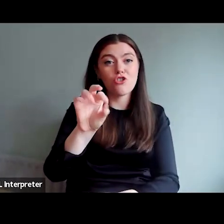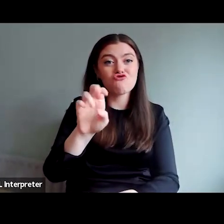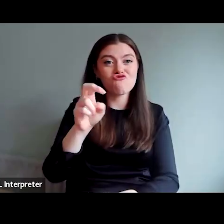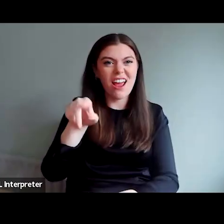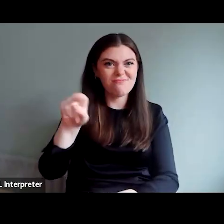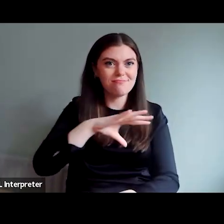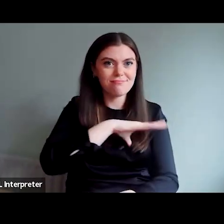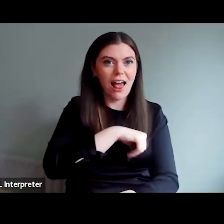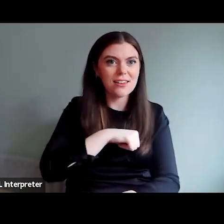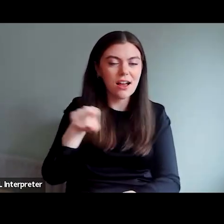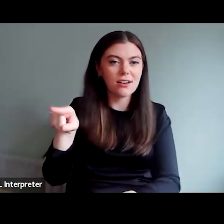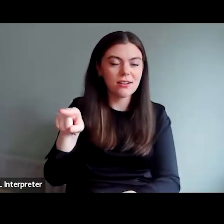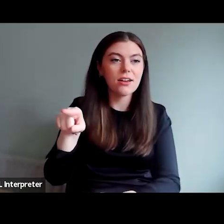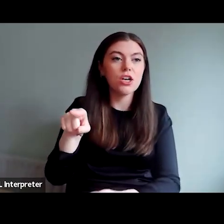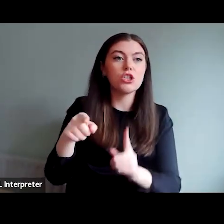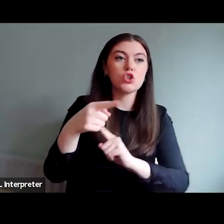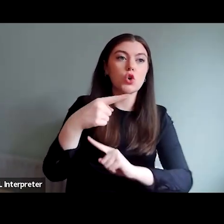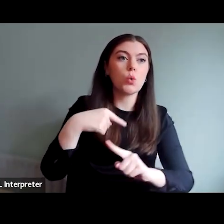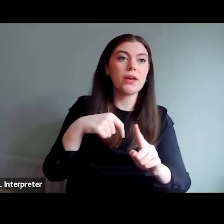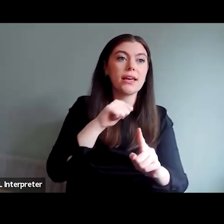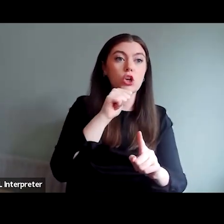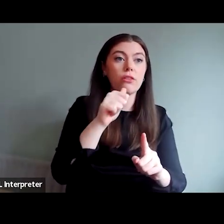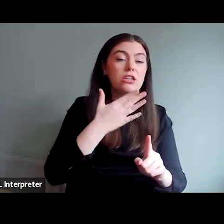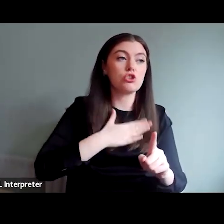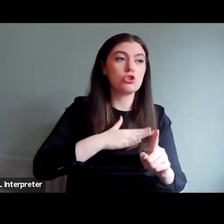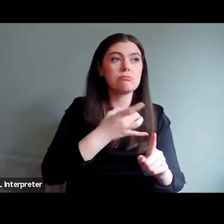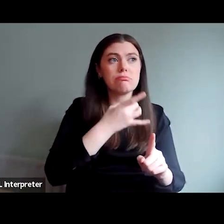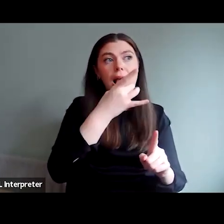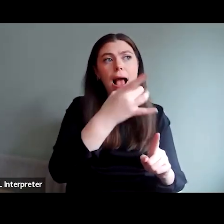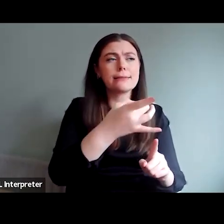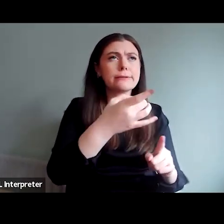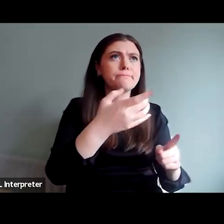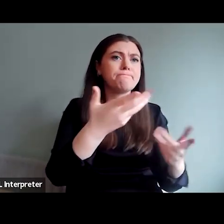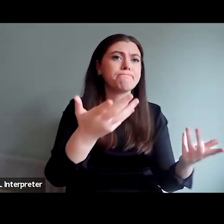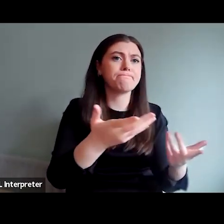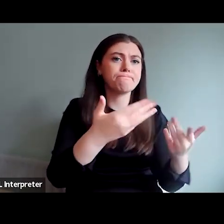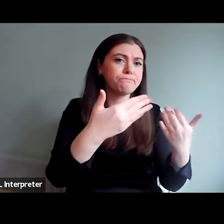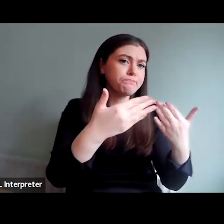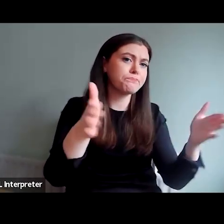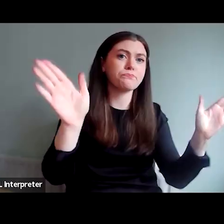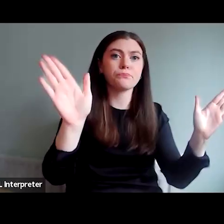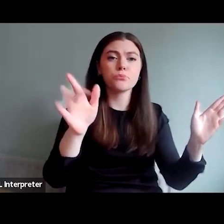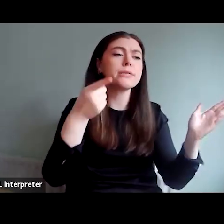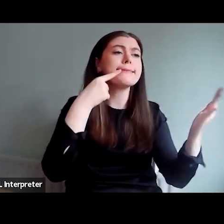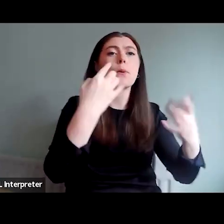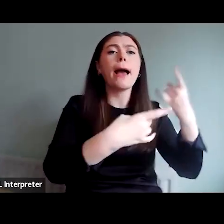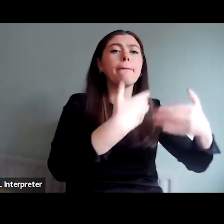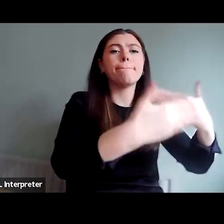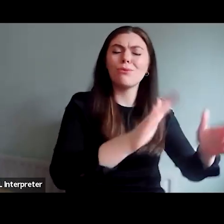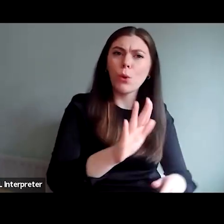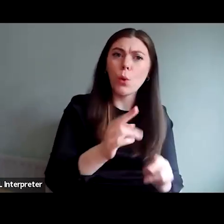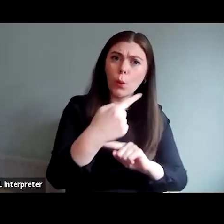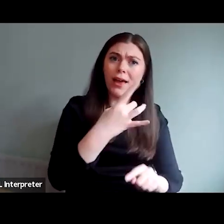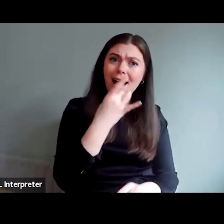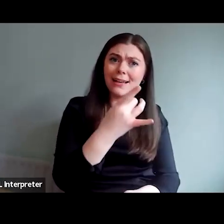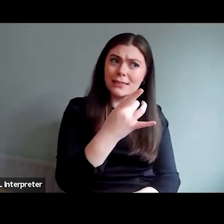So we didn't leave it as an open-ended ask to the community. We told them specifically how long they were being asked to maintain the boycott, and the vast